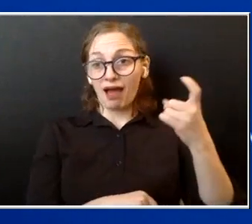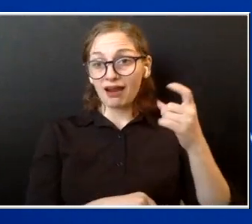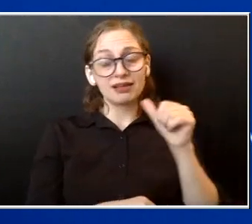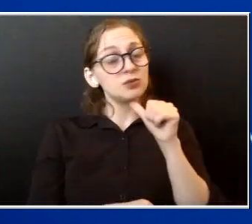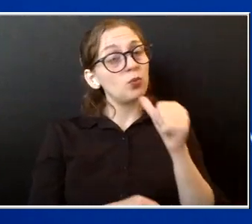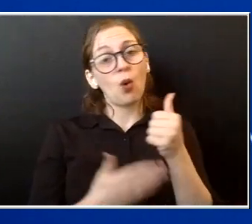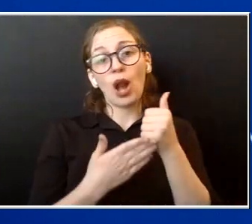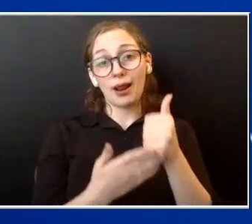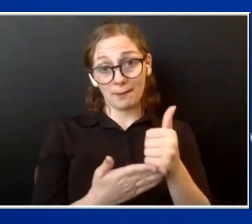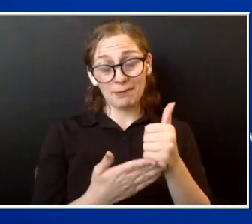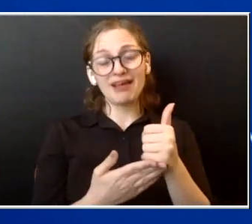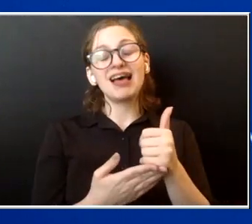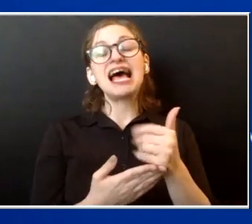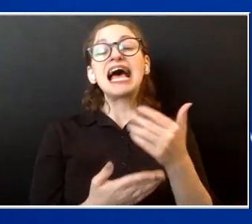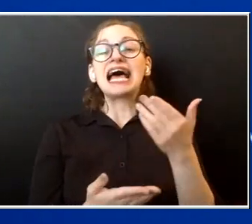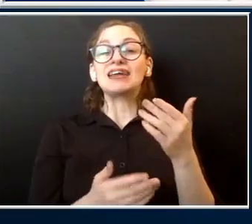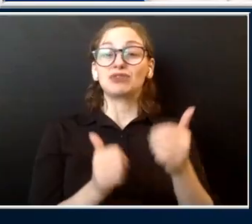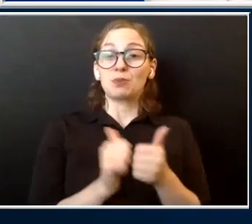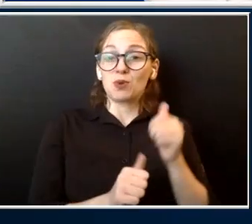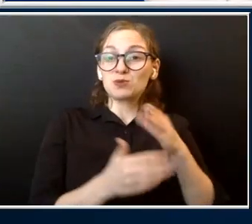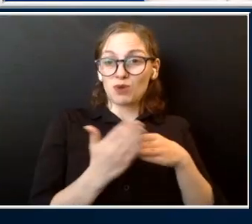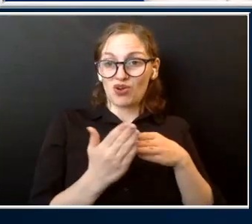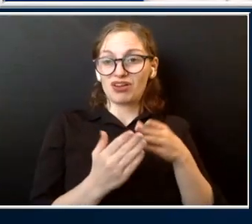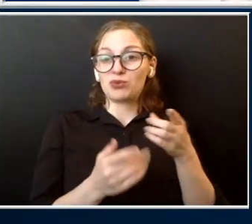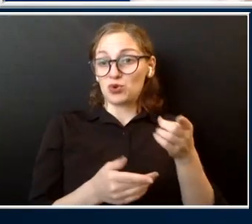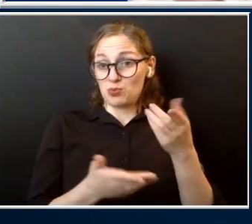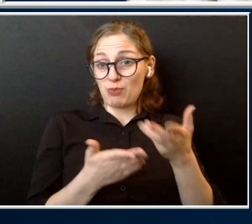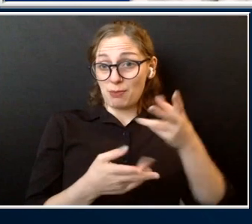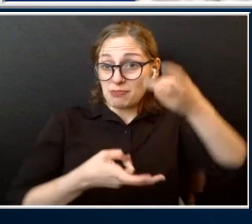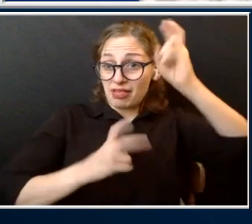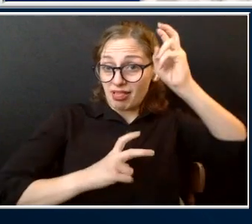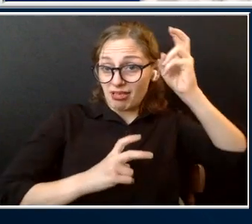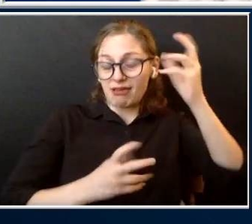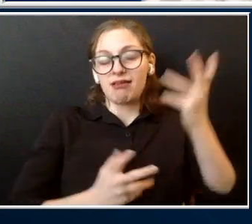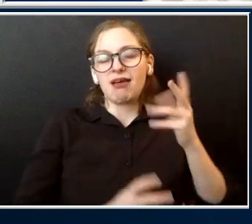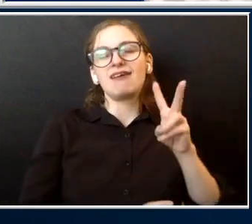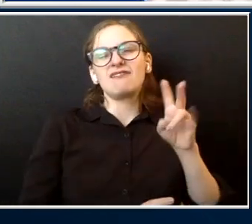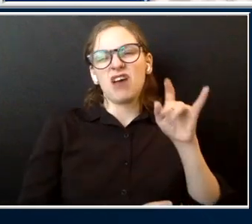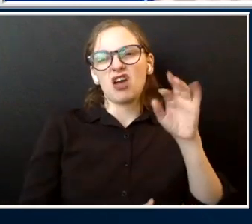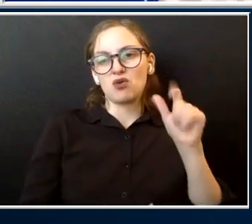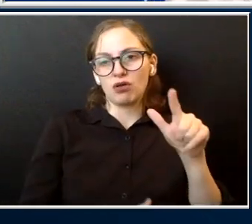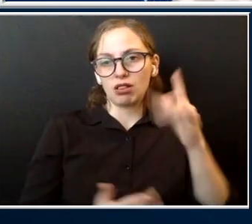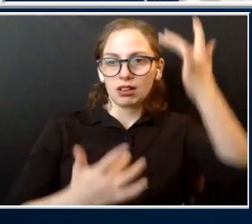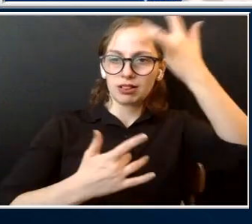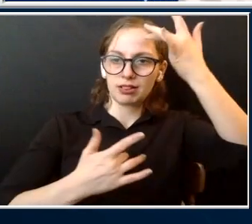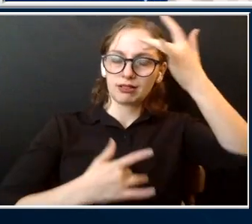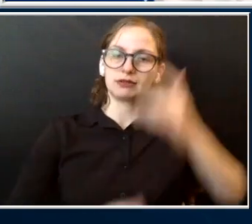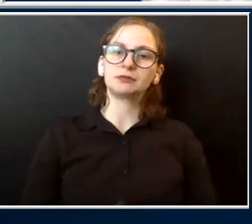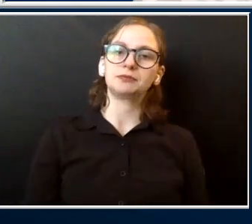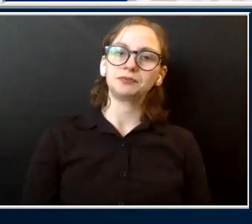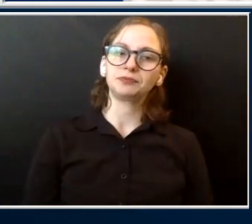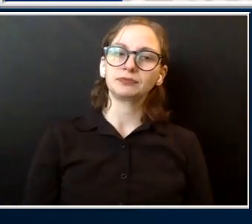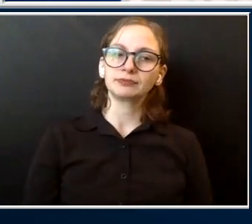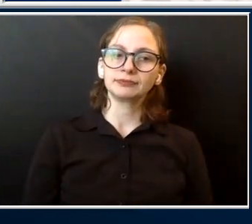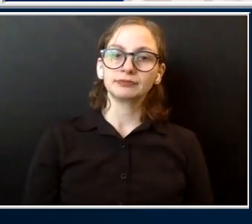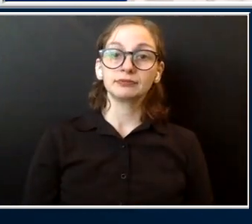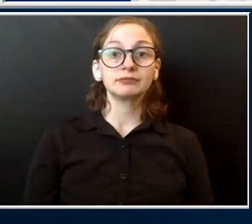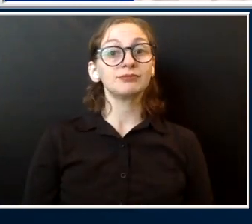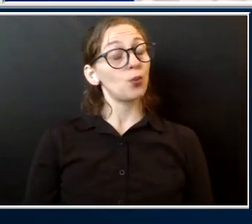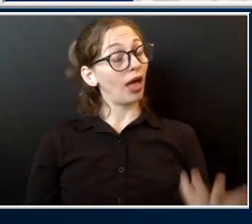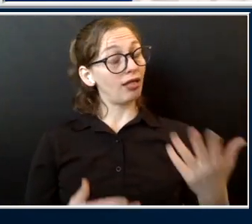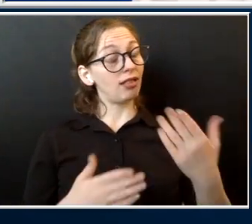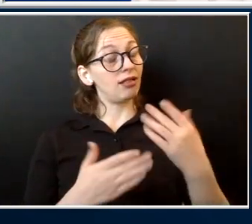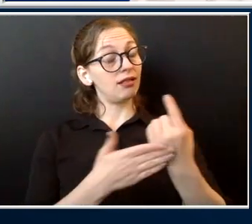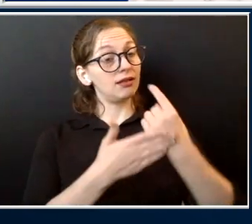it's probably going to be a viral illness. All right, so just to say, next Wednesday, we're going to have Senator